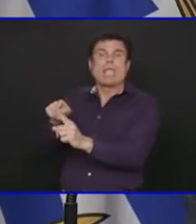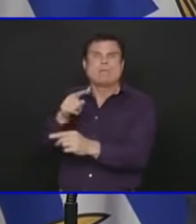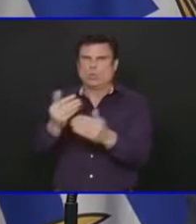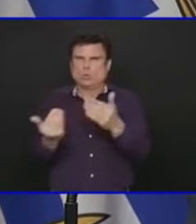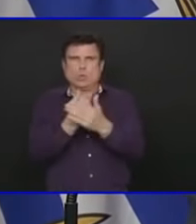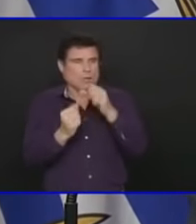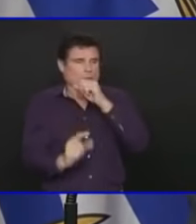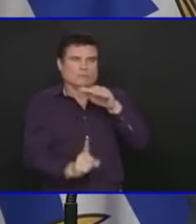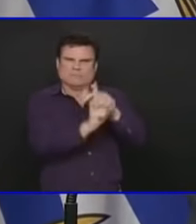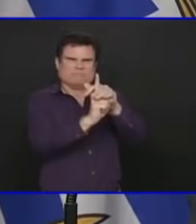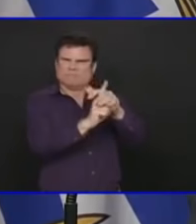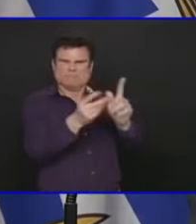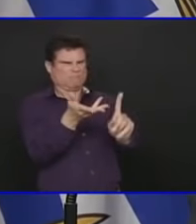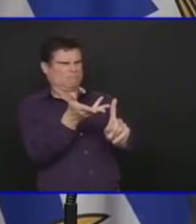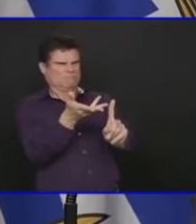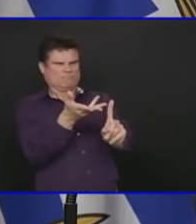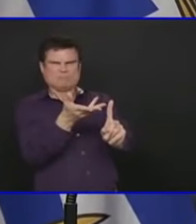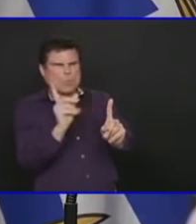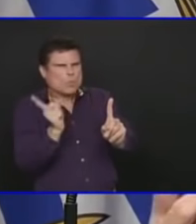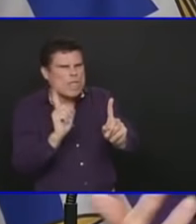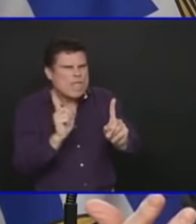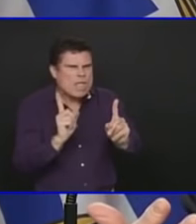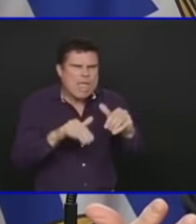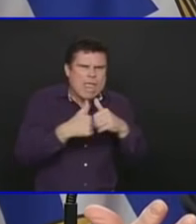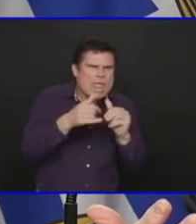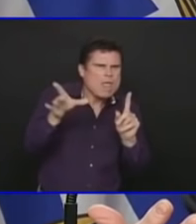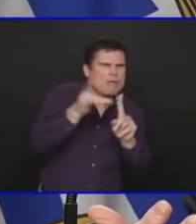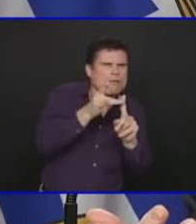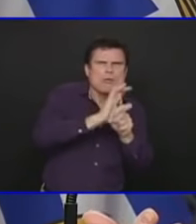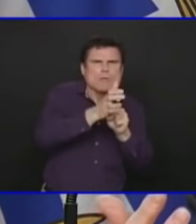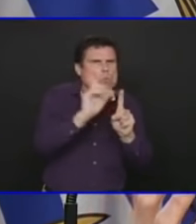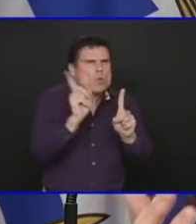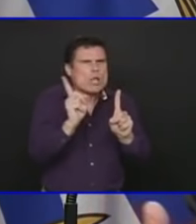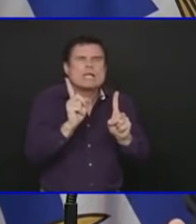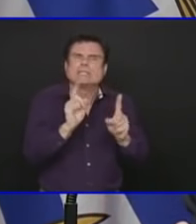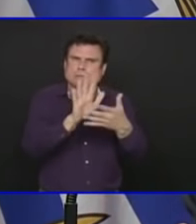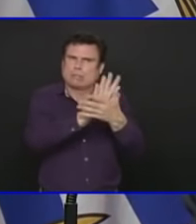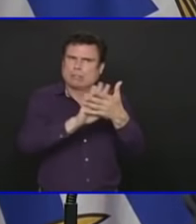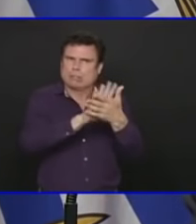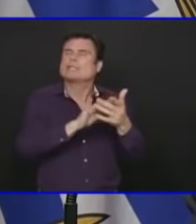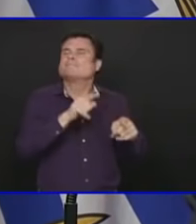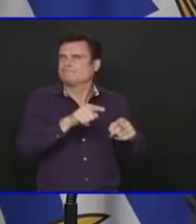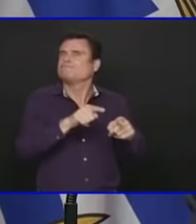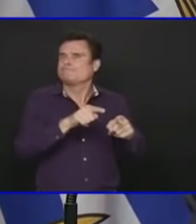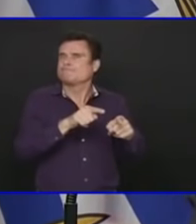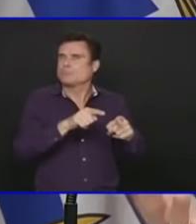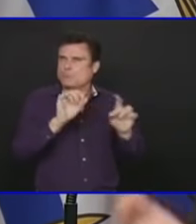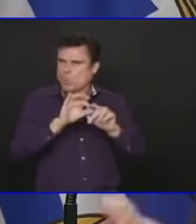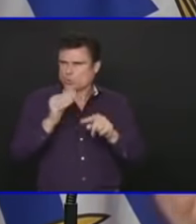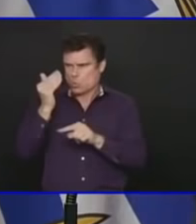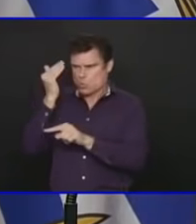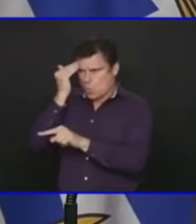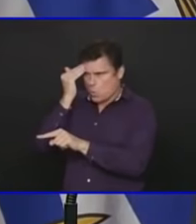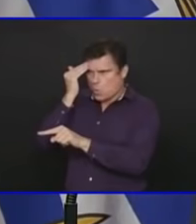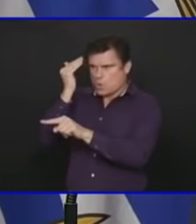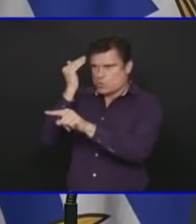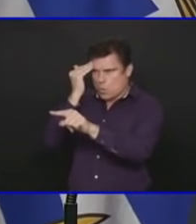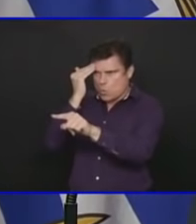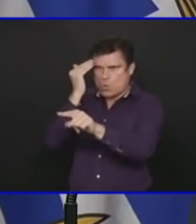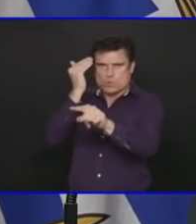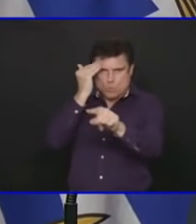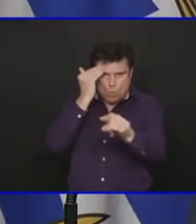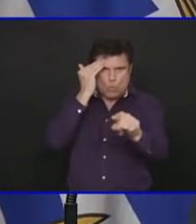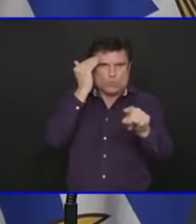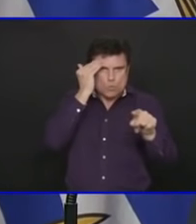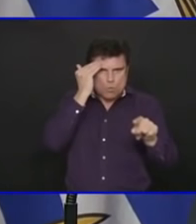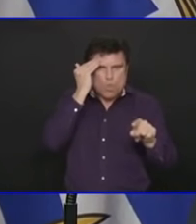people in particular can have very mild illness and it can be transmitted to others, even with mild illness. So it's hard to say,